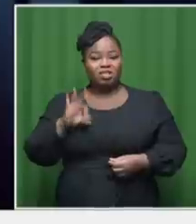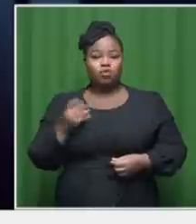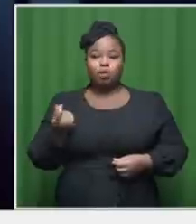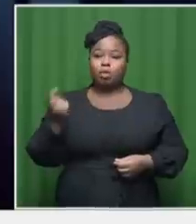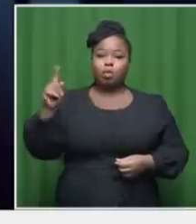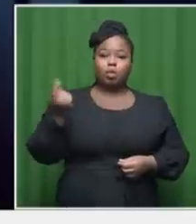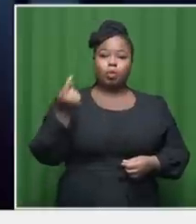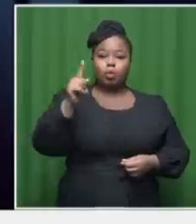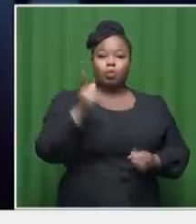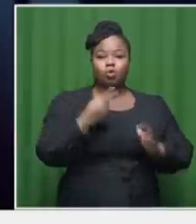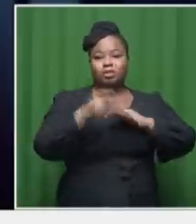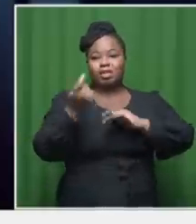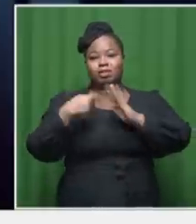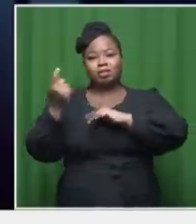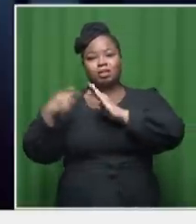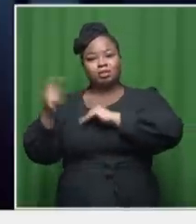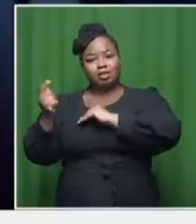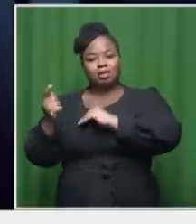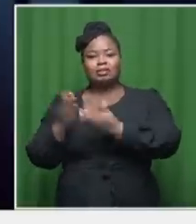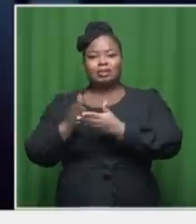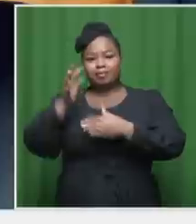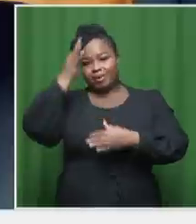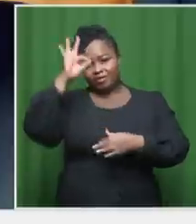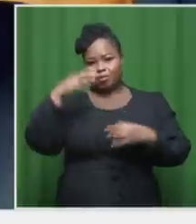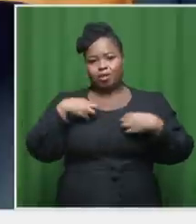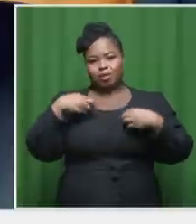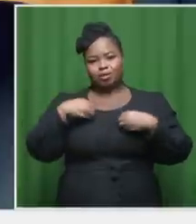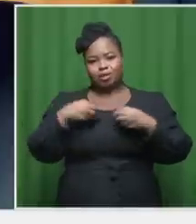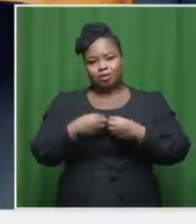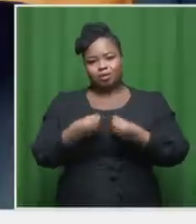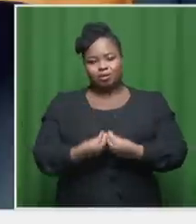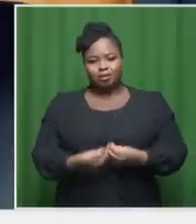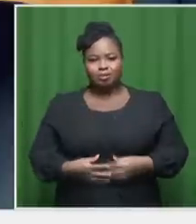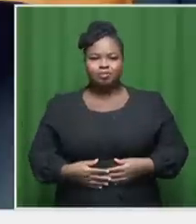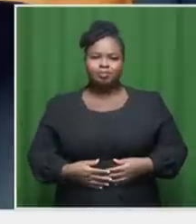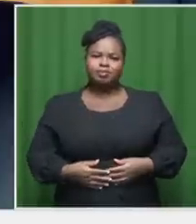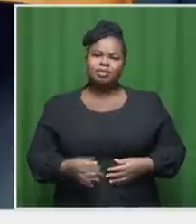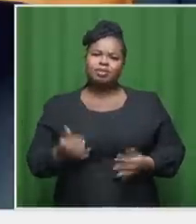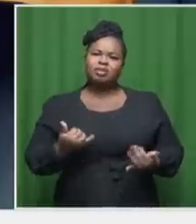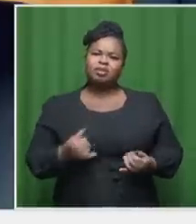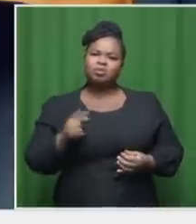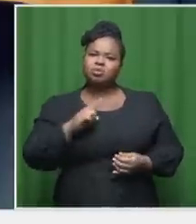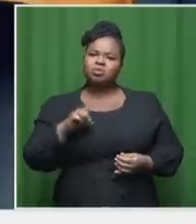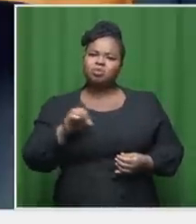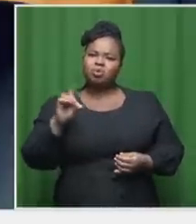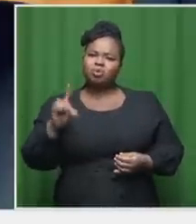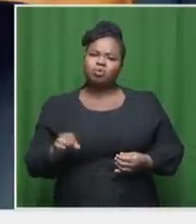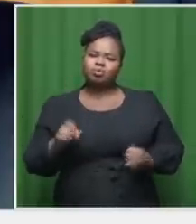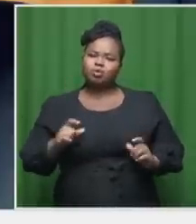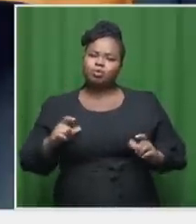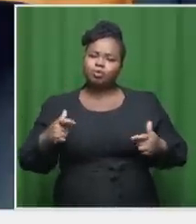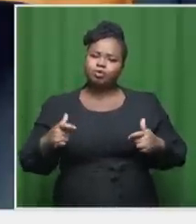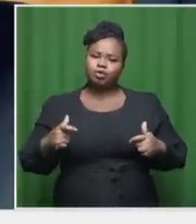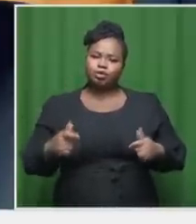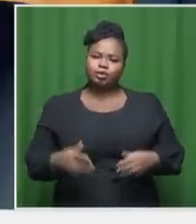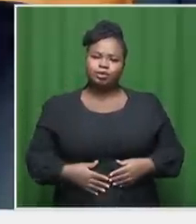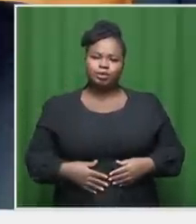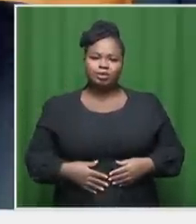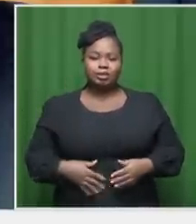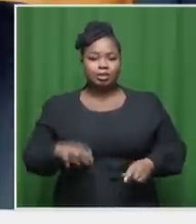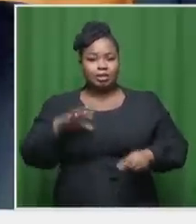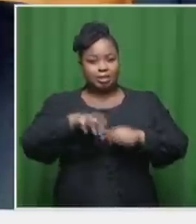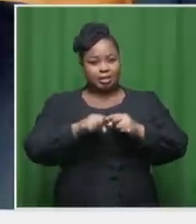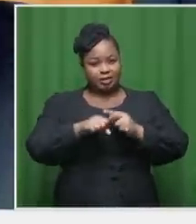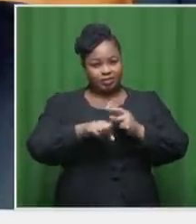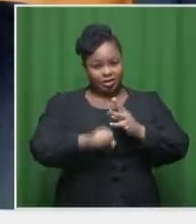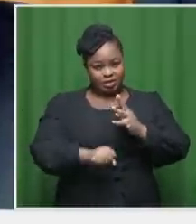of assets that belong to the state. And just finally, with regard to the Zondo Commission and, you know, the findings